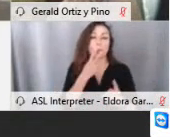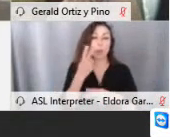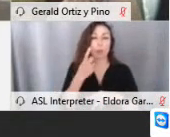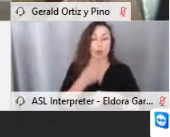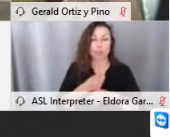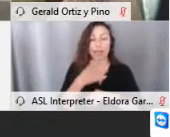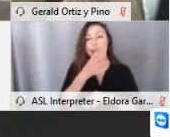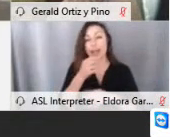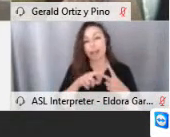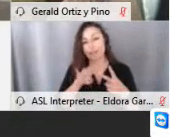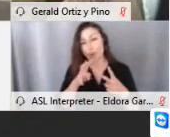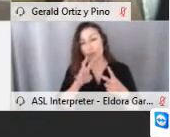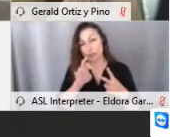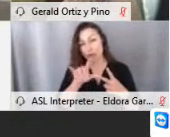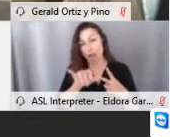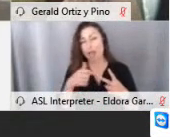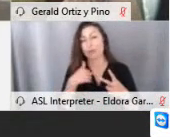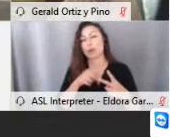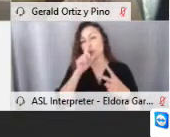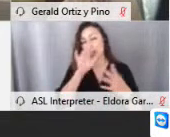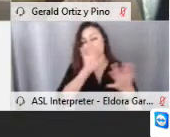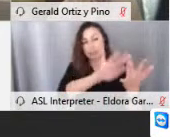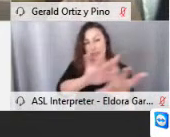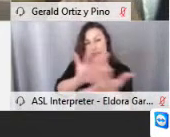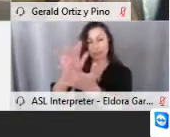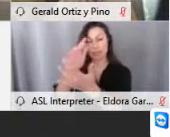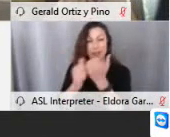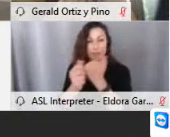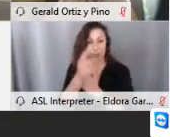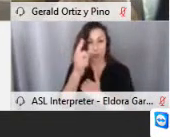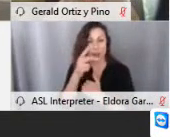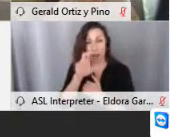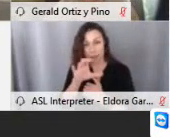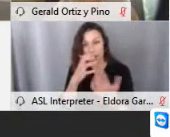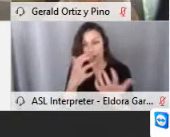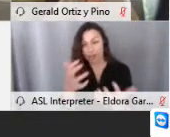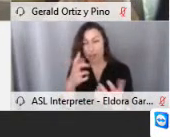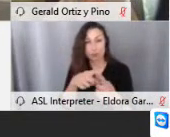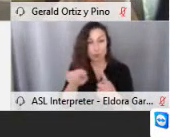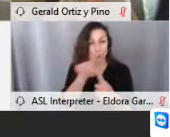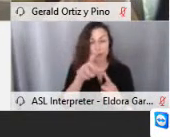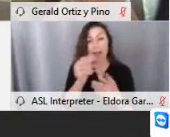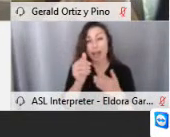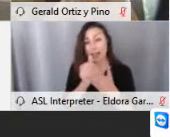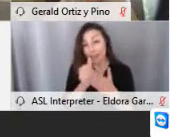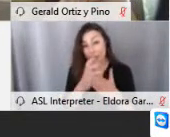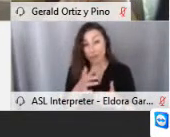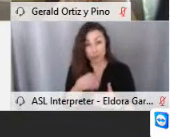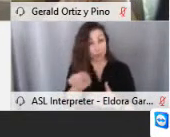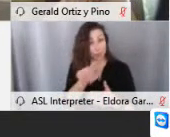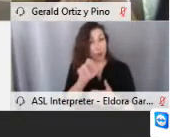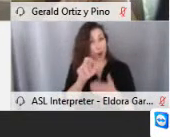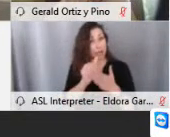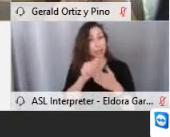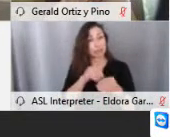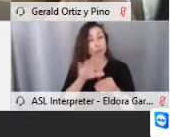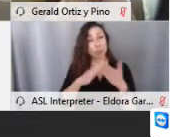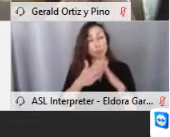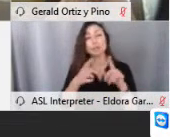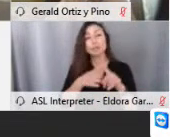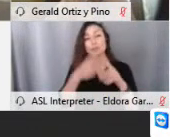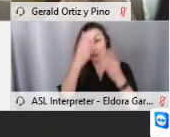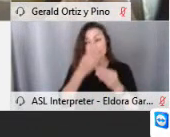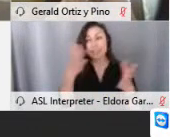July weekends. And we're really reaching out to everyone, the public, to you as leaders in your communities, to